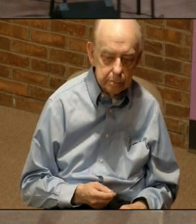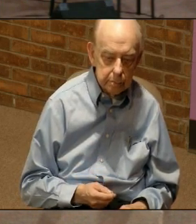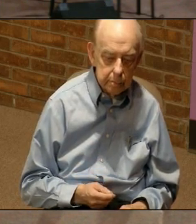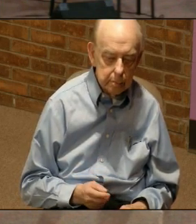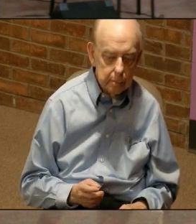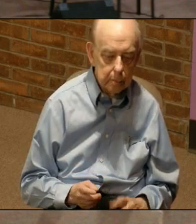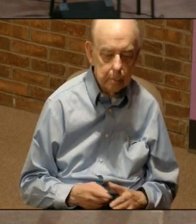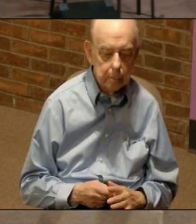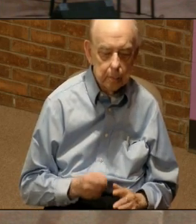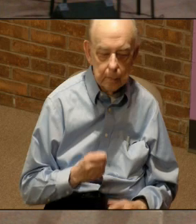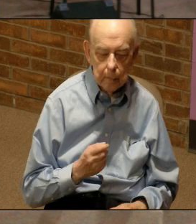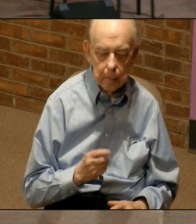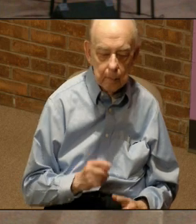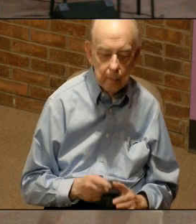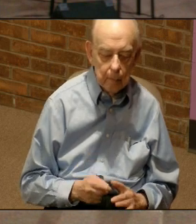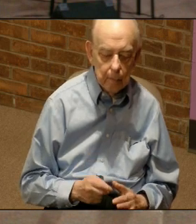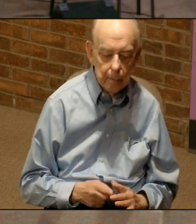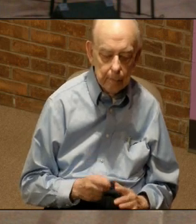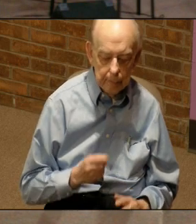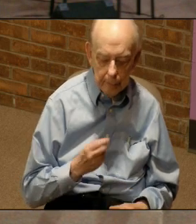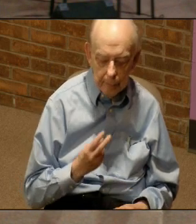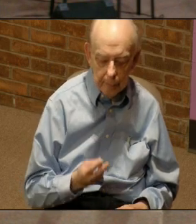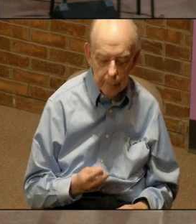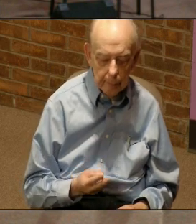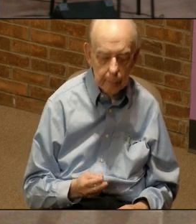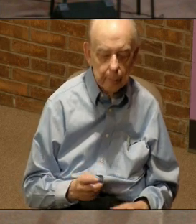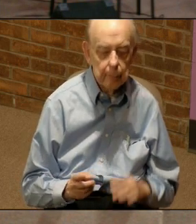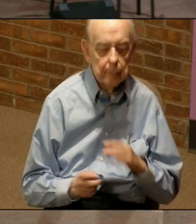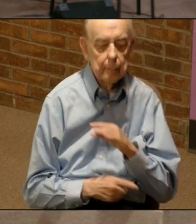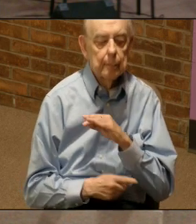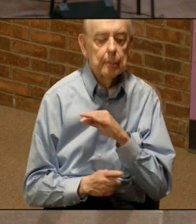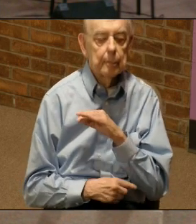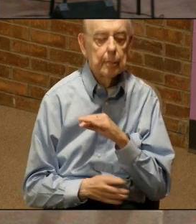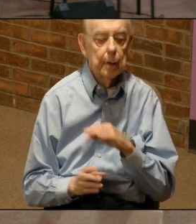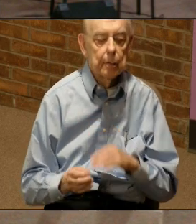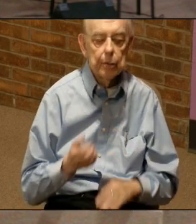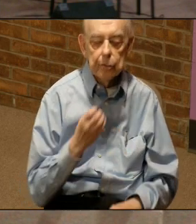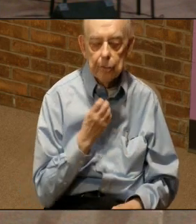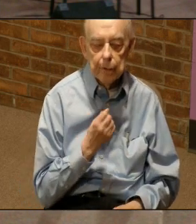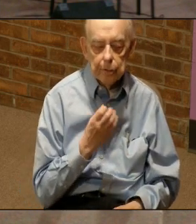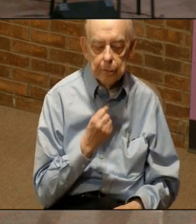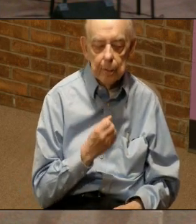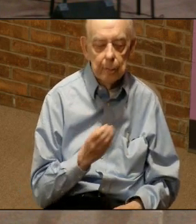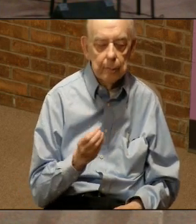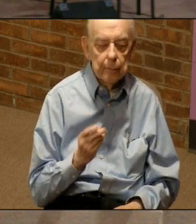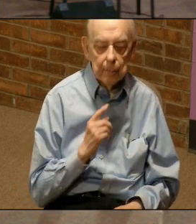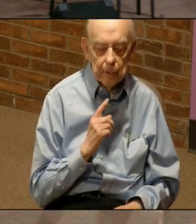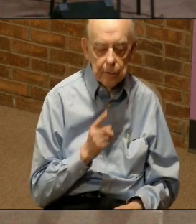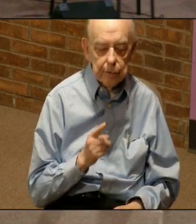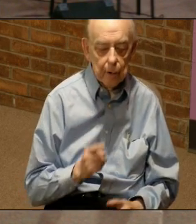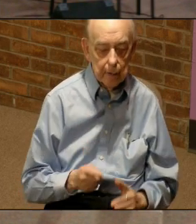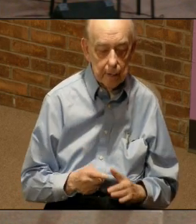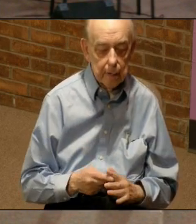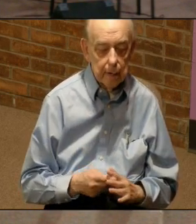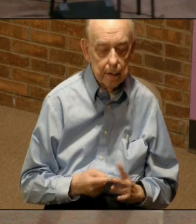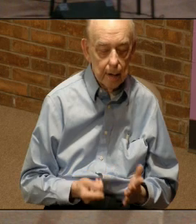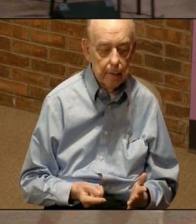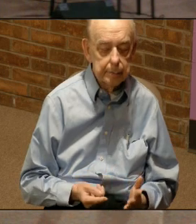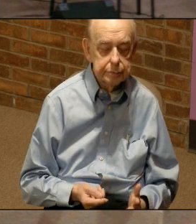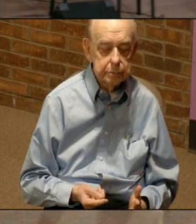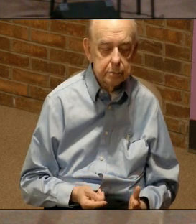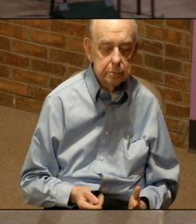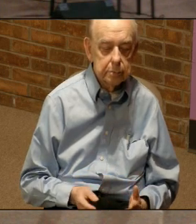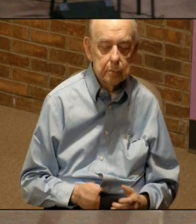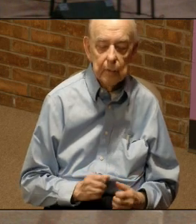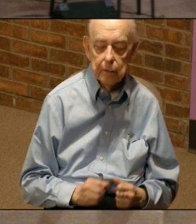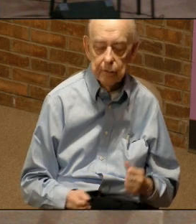you begin to start seeing now the persecution of the Jewish people are really starting. They